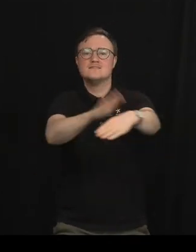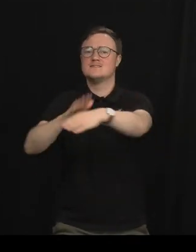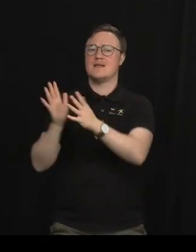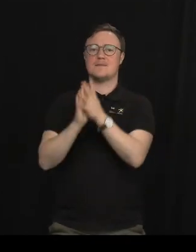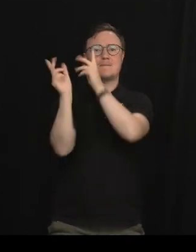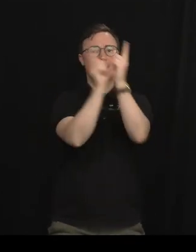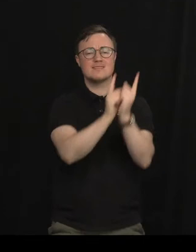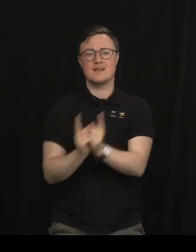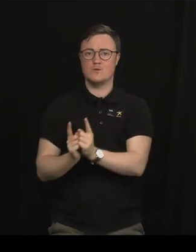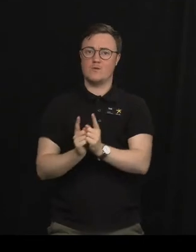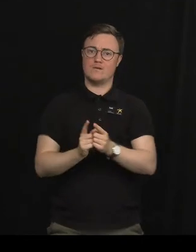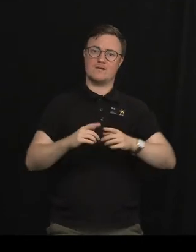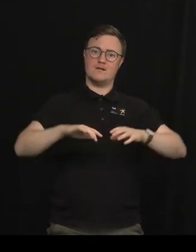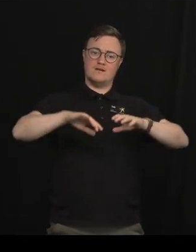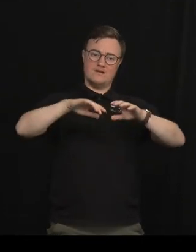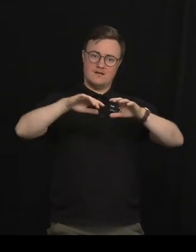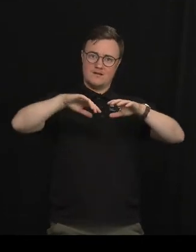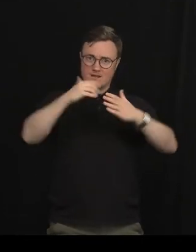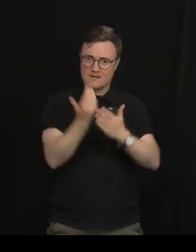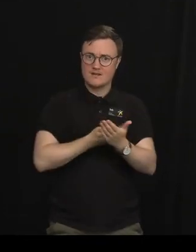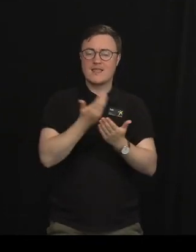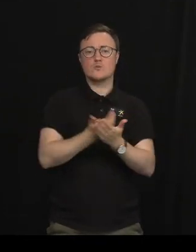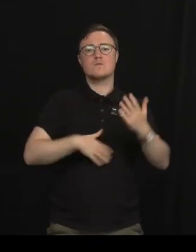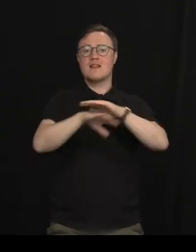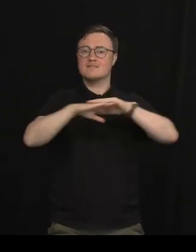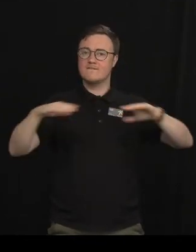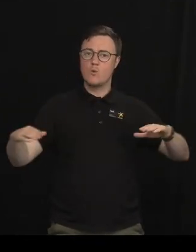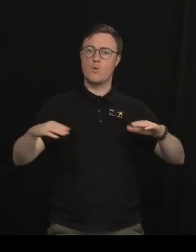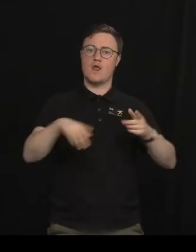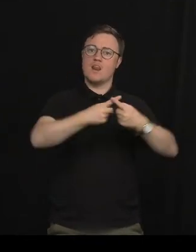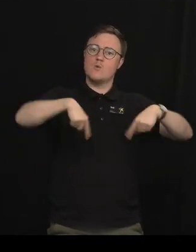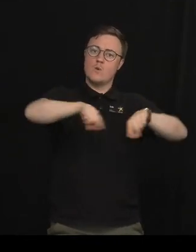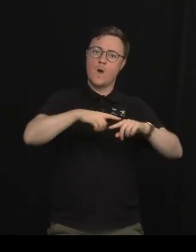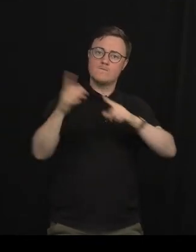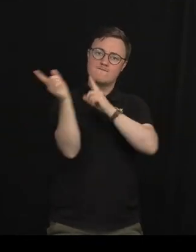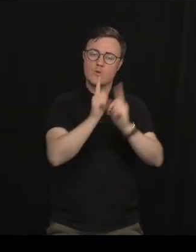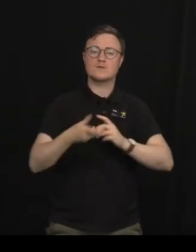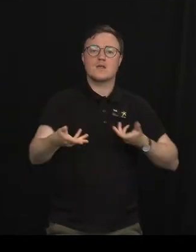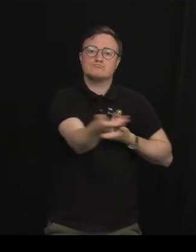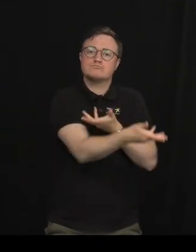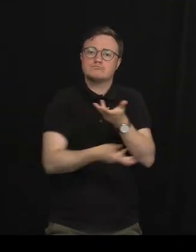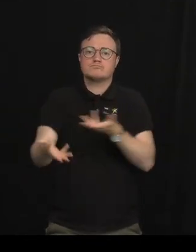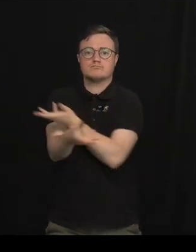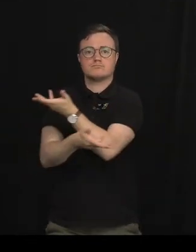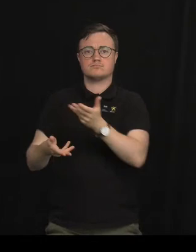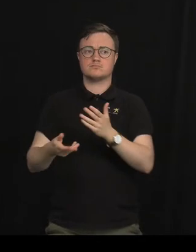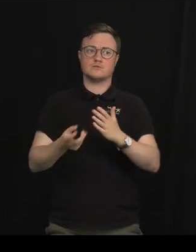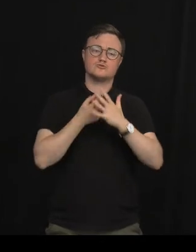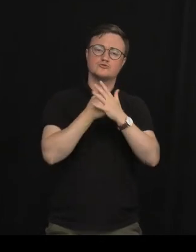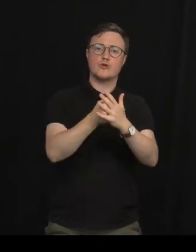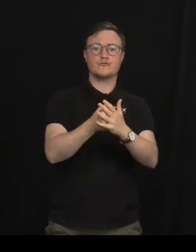to the country level in different ways. Yep. By supporting